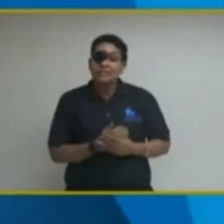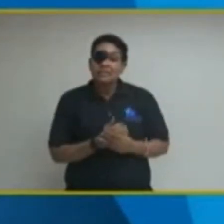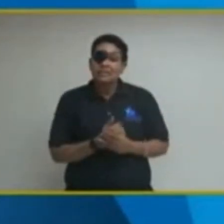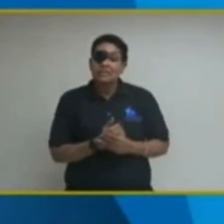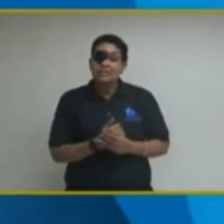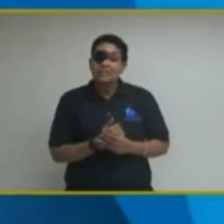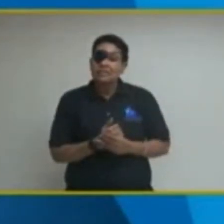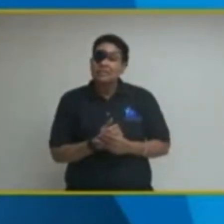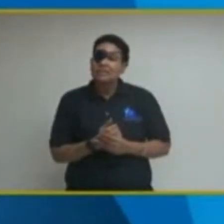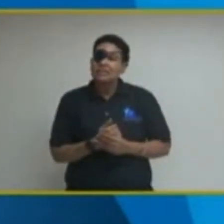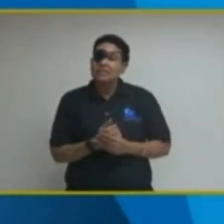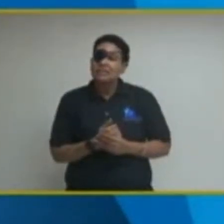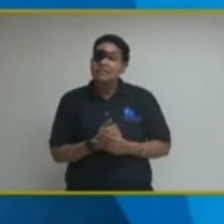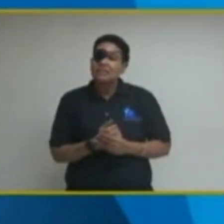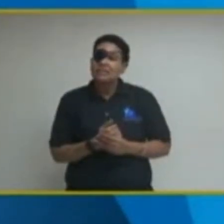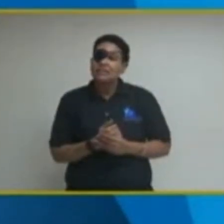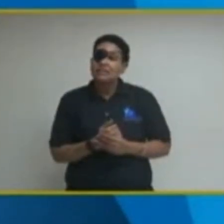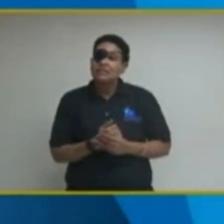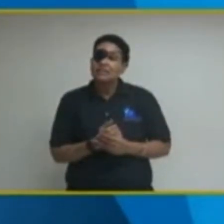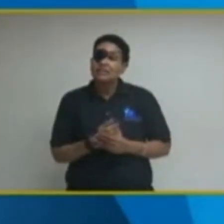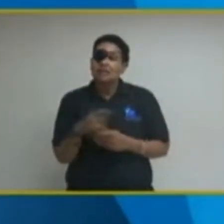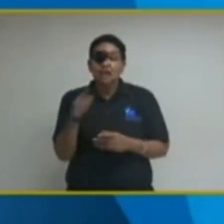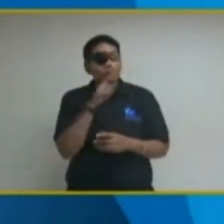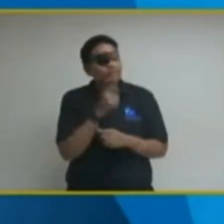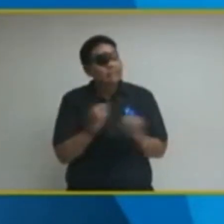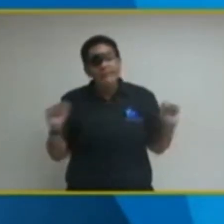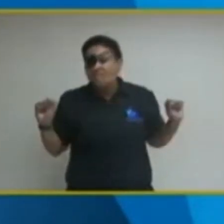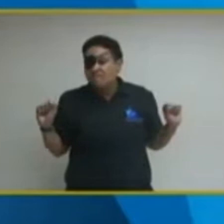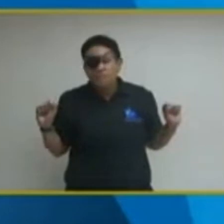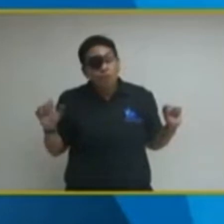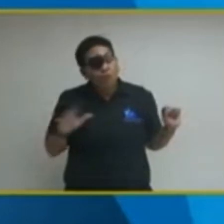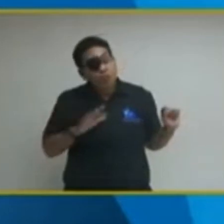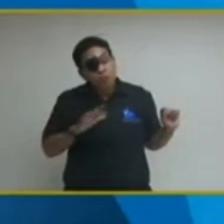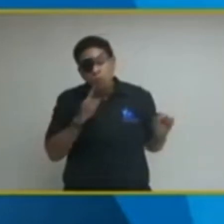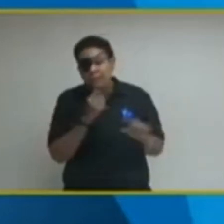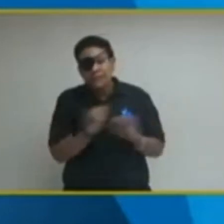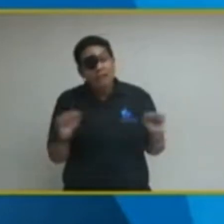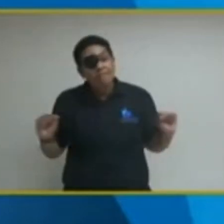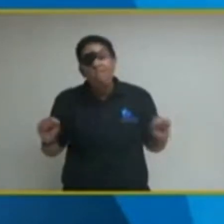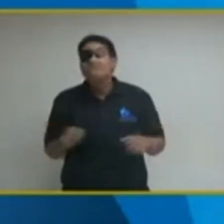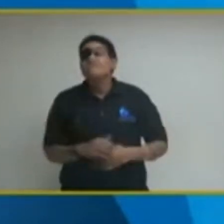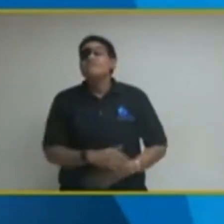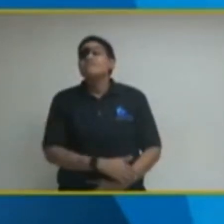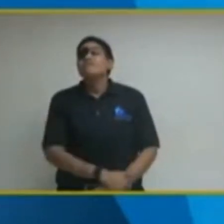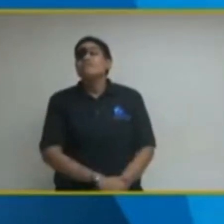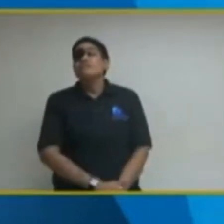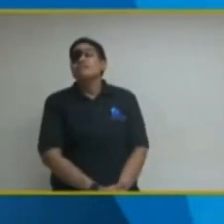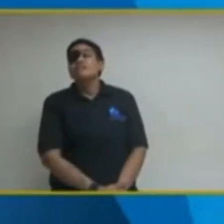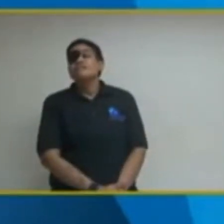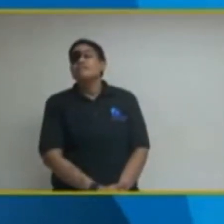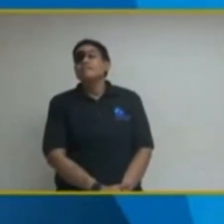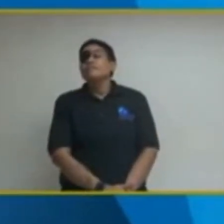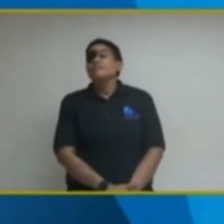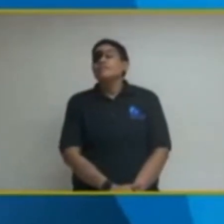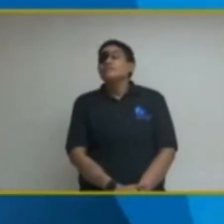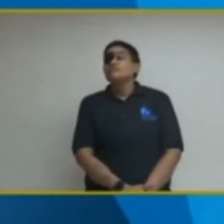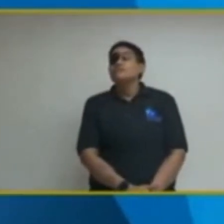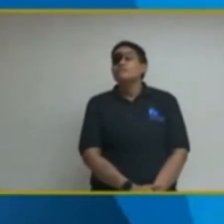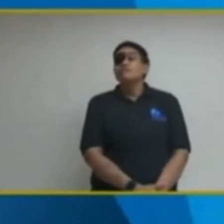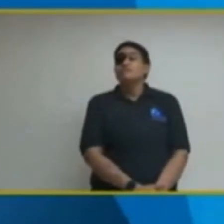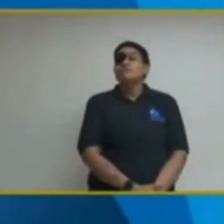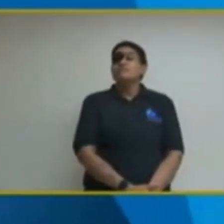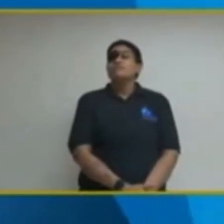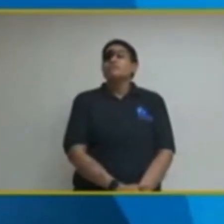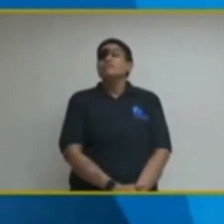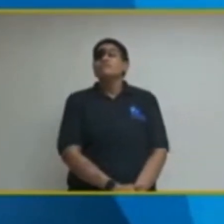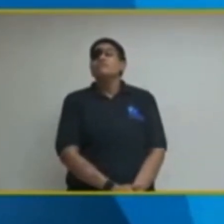they are safe, that they are very safe. And for each new vaccine, of course, that we need to improve the